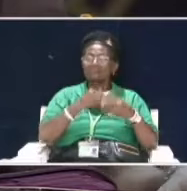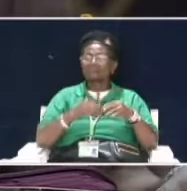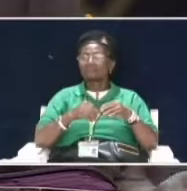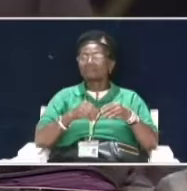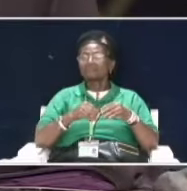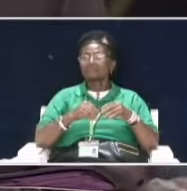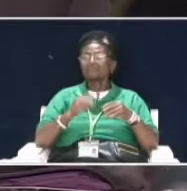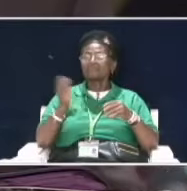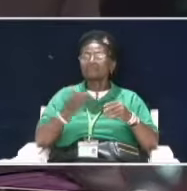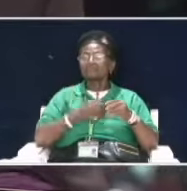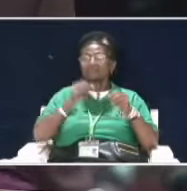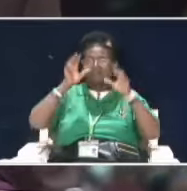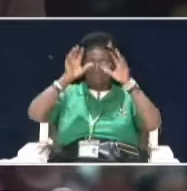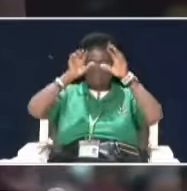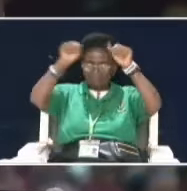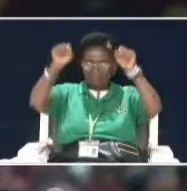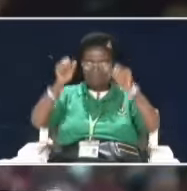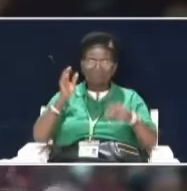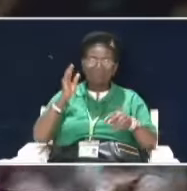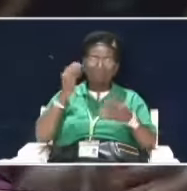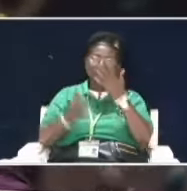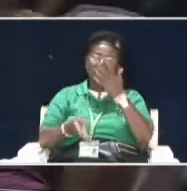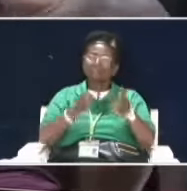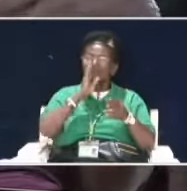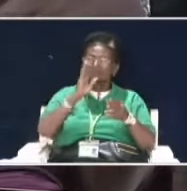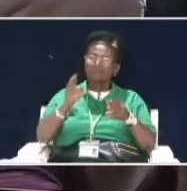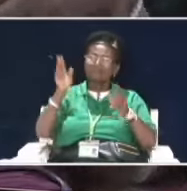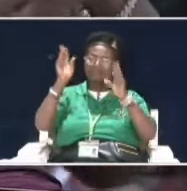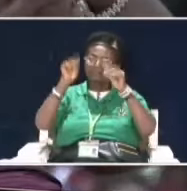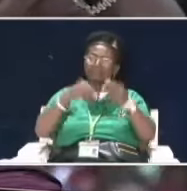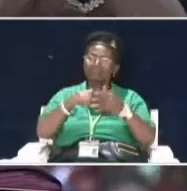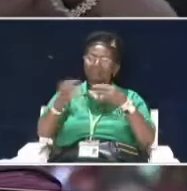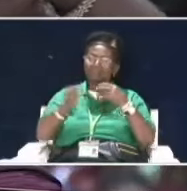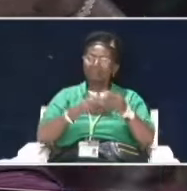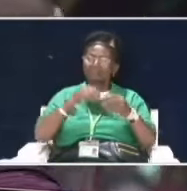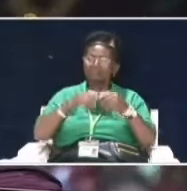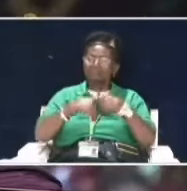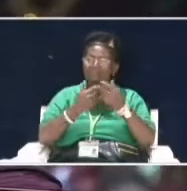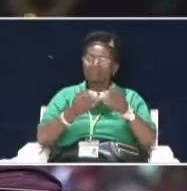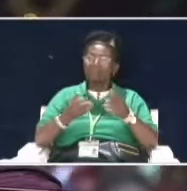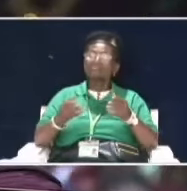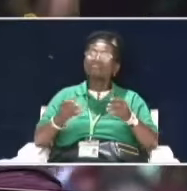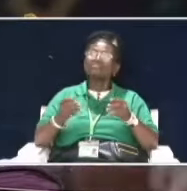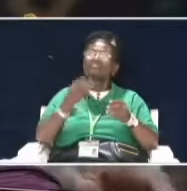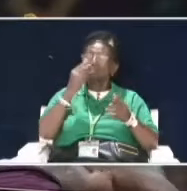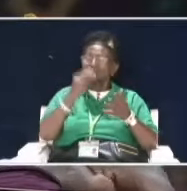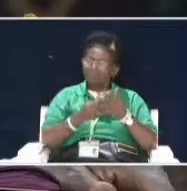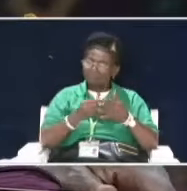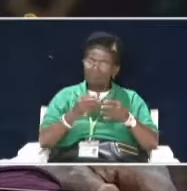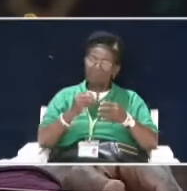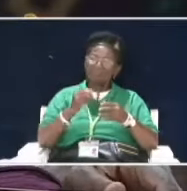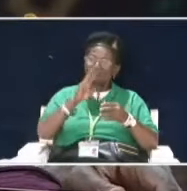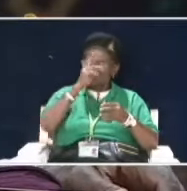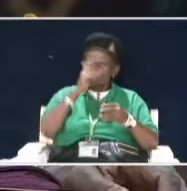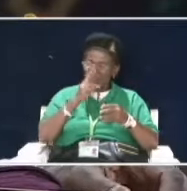our president may be, no matter how well-intentioned,